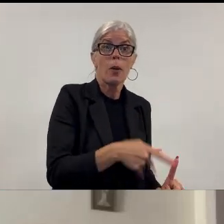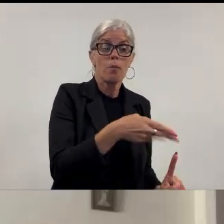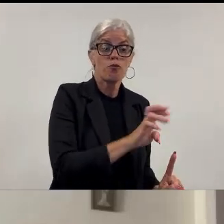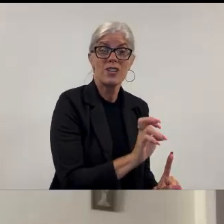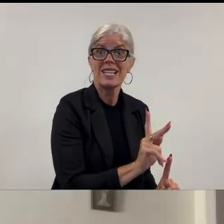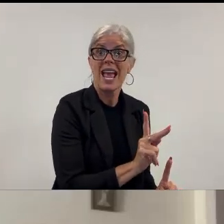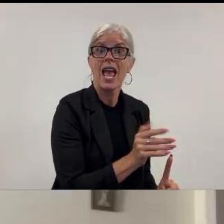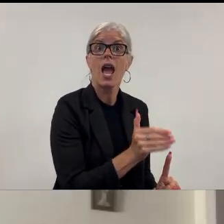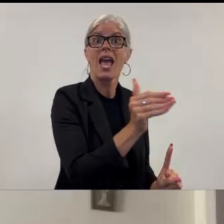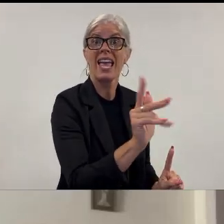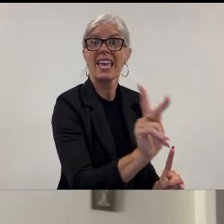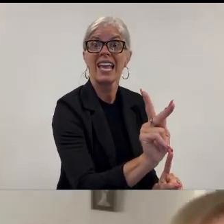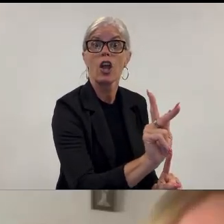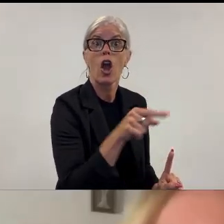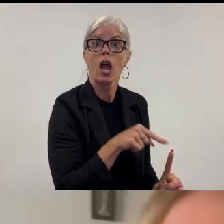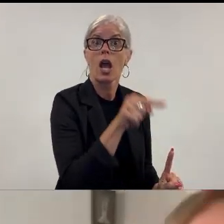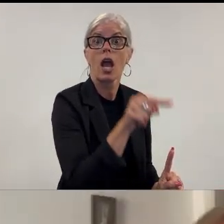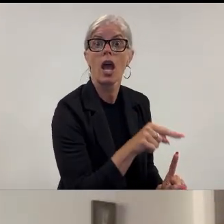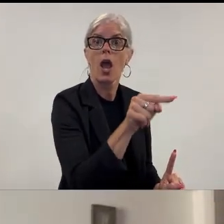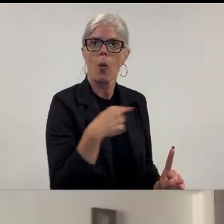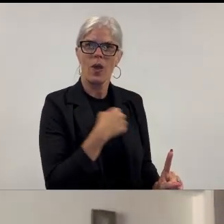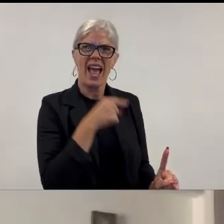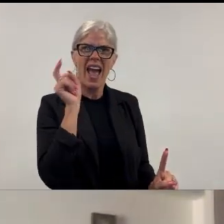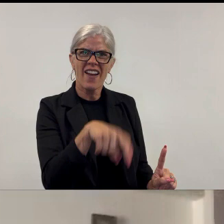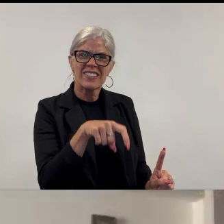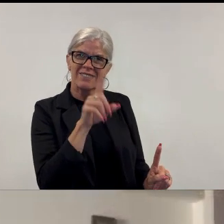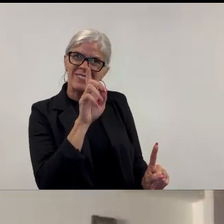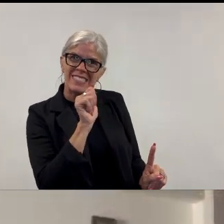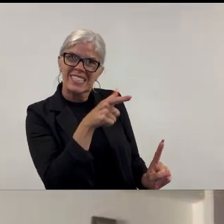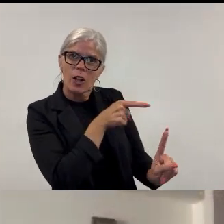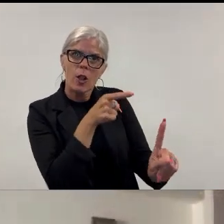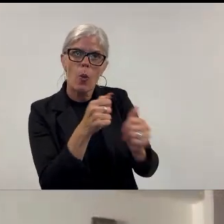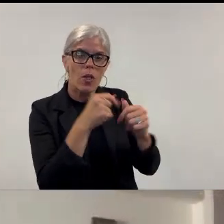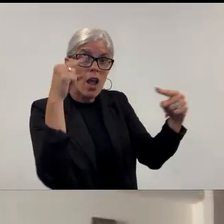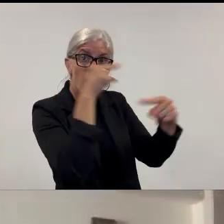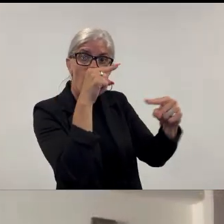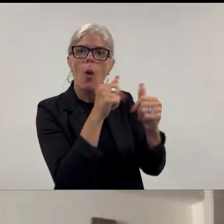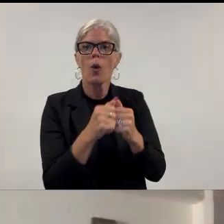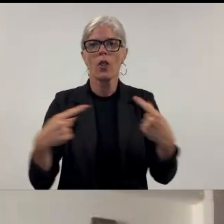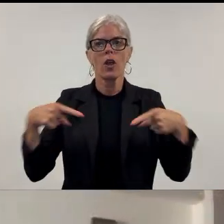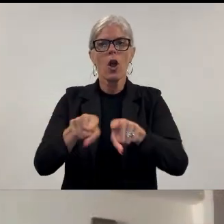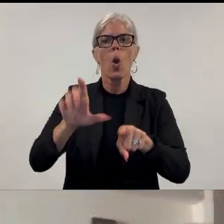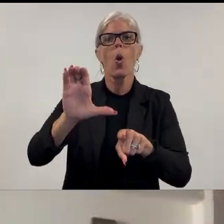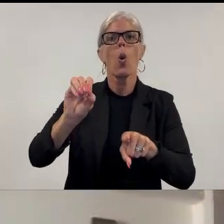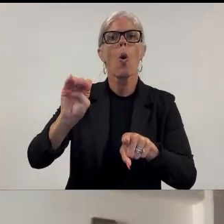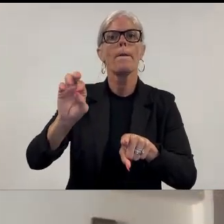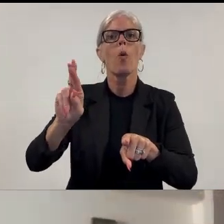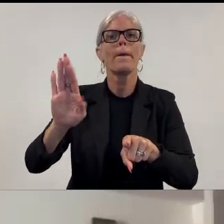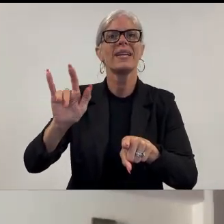neurodevelopmentally, yes, we have to achieve we're striving to achieve all the motor goals. But as we